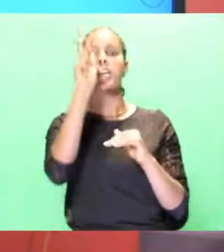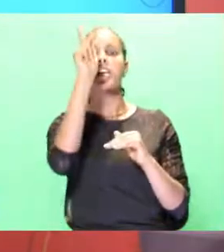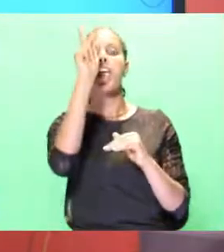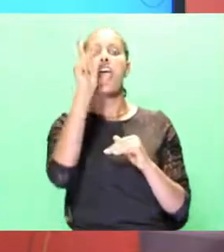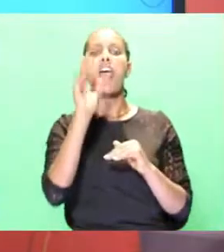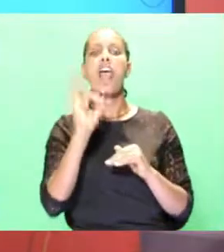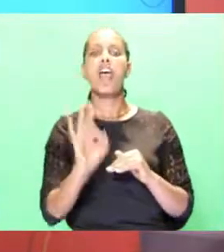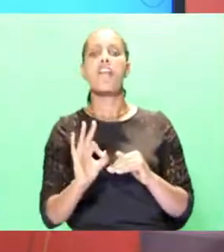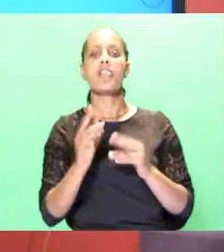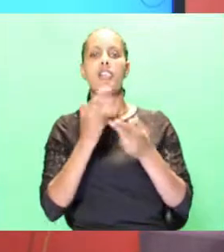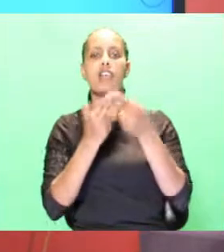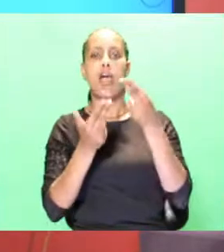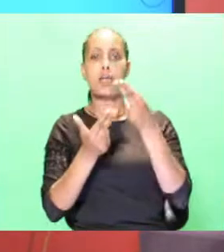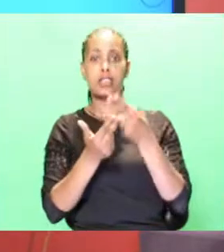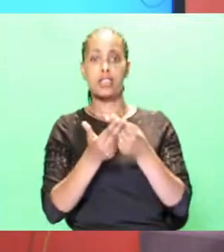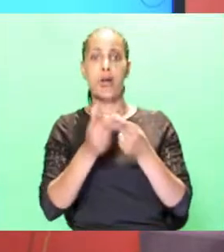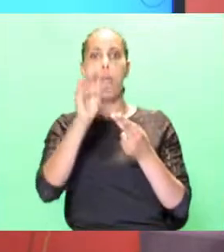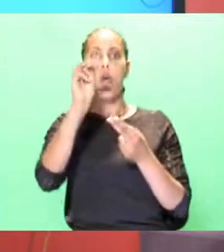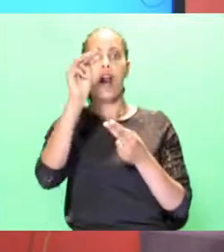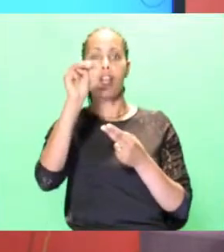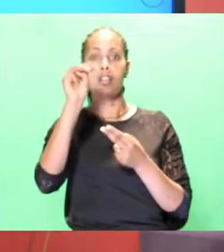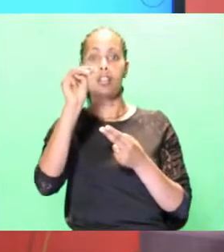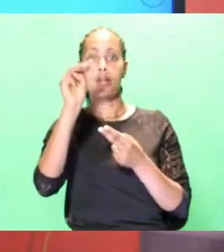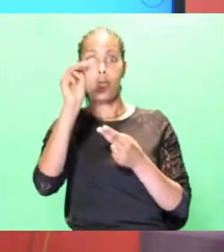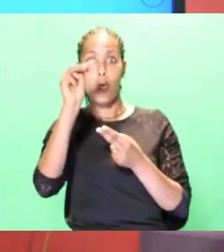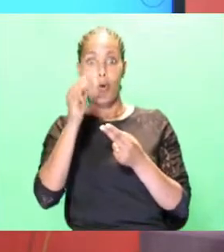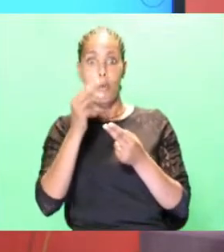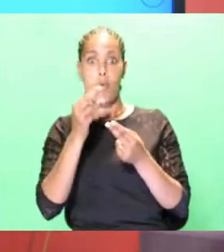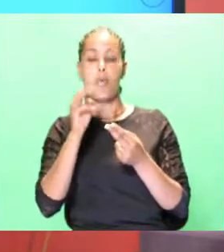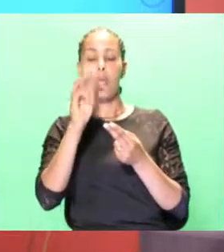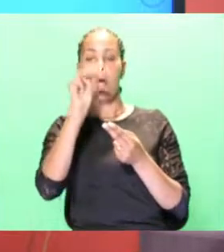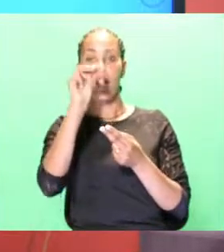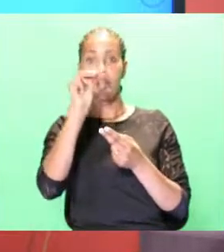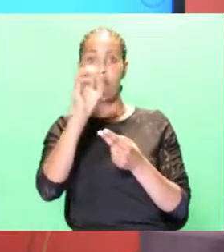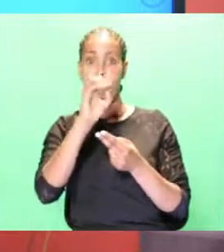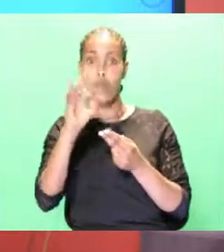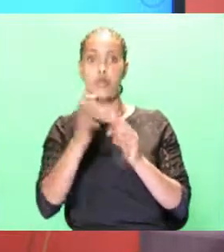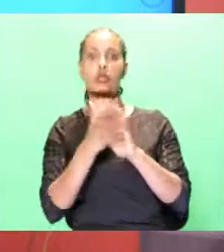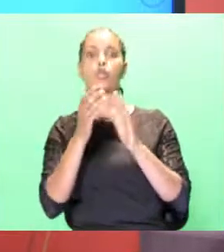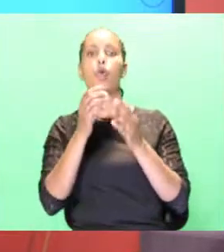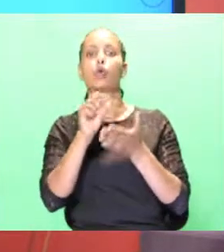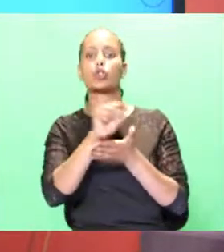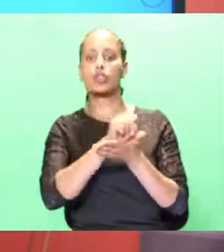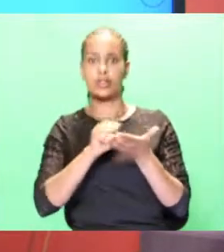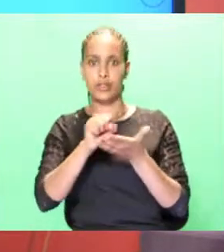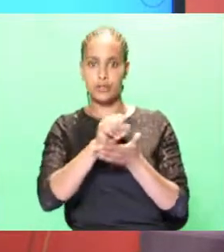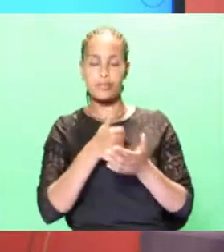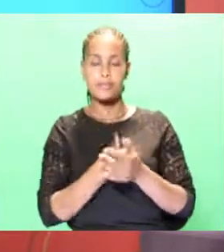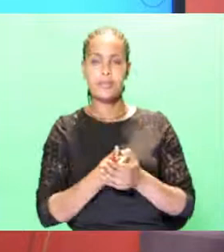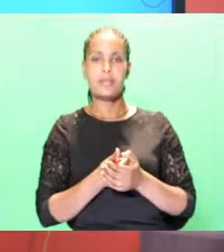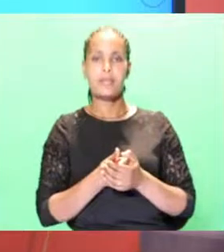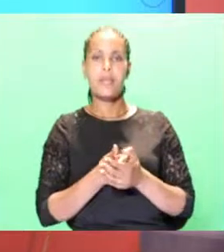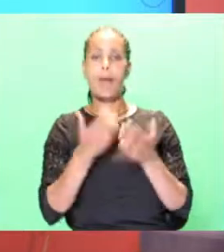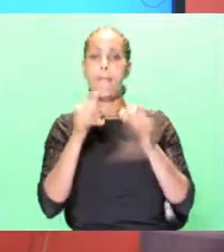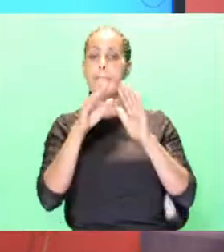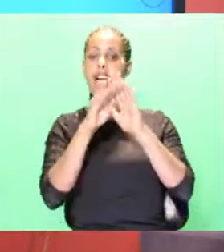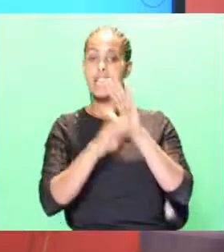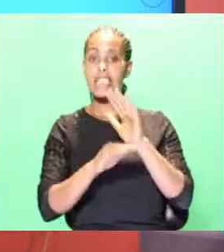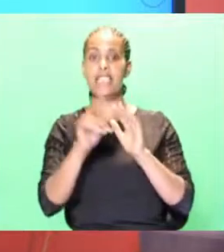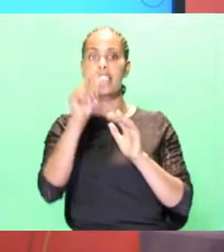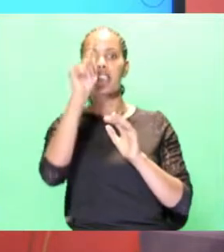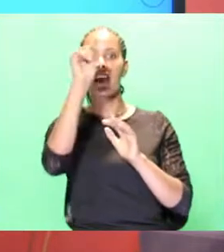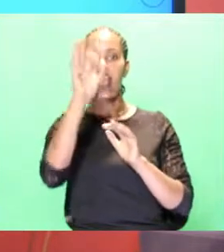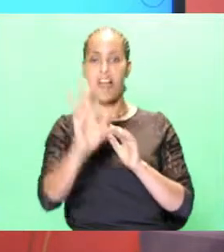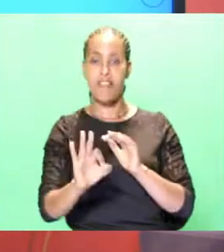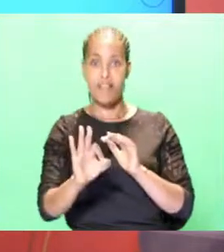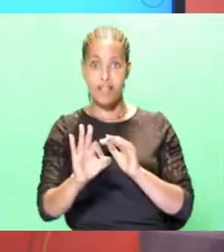Kf times molality of the solution. Kf times molality of the solution. Minus Tf,